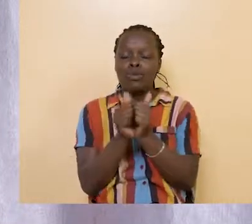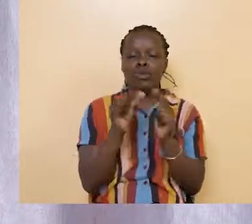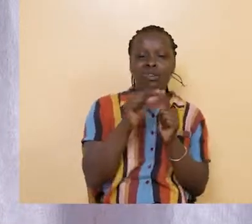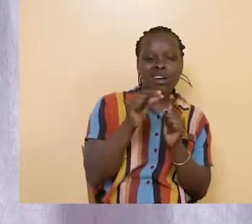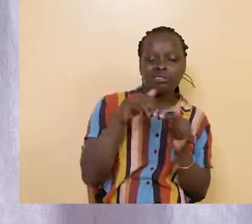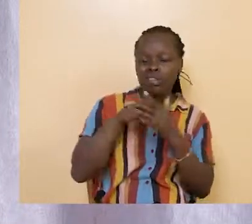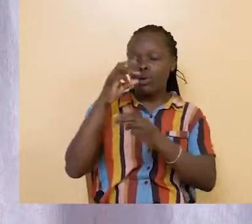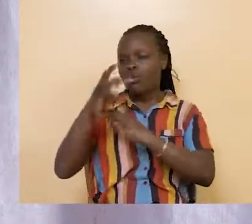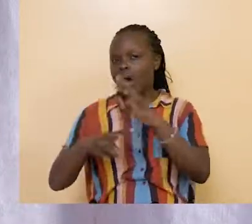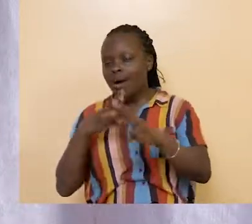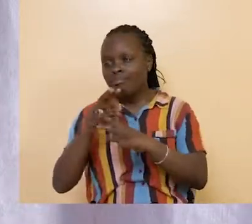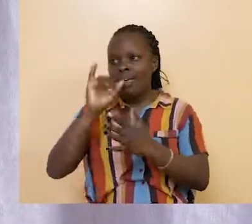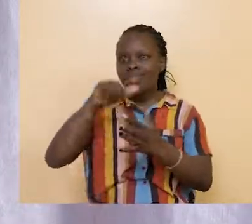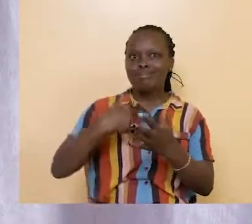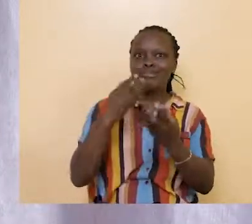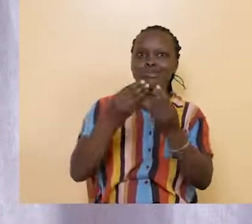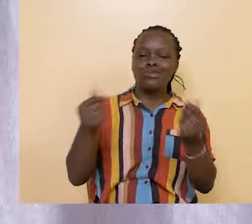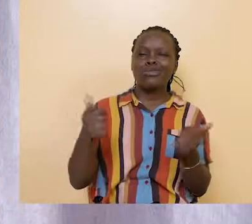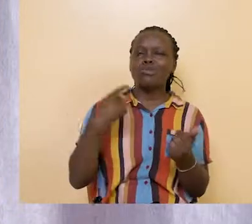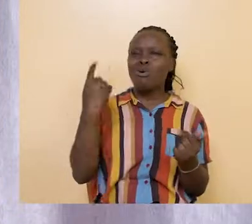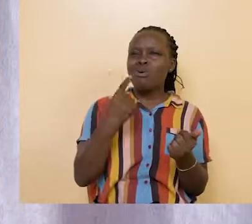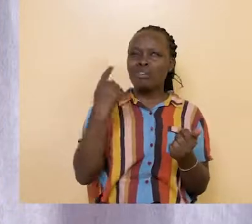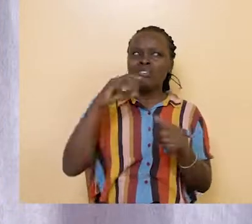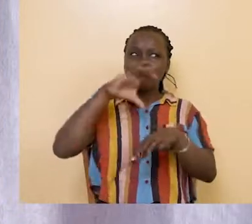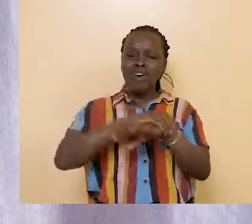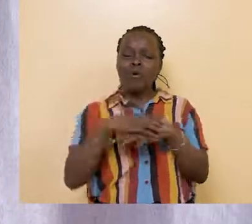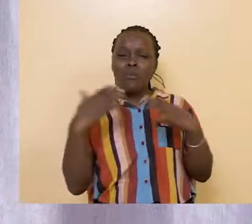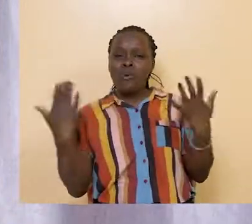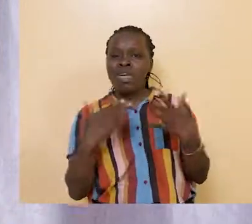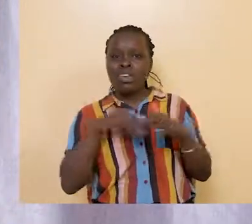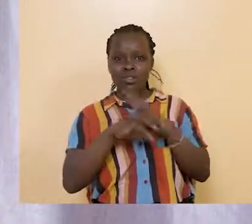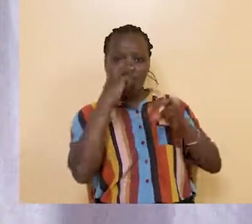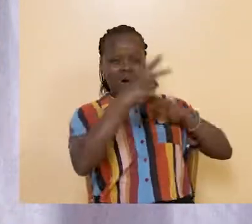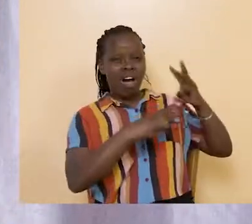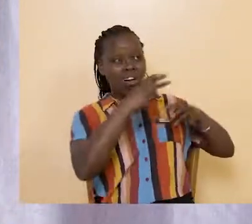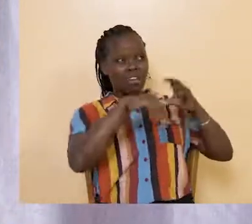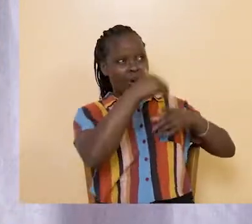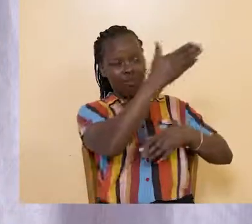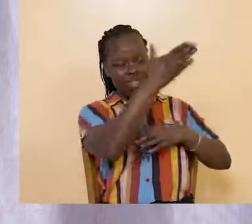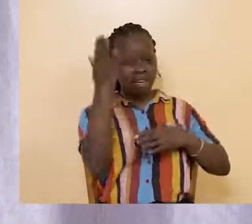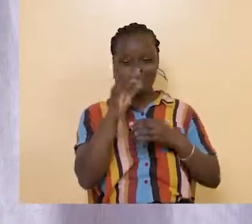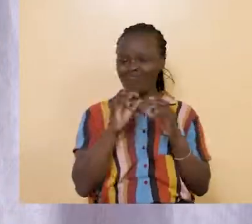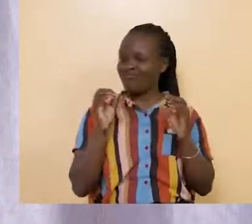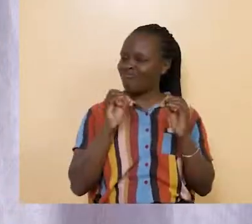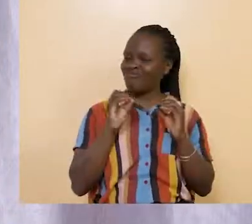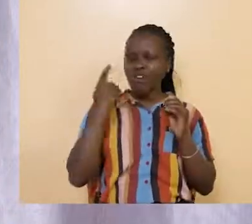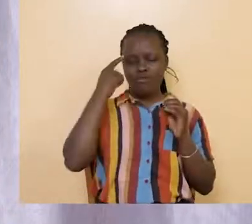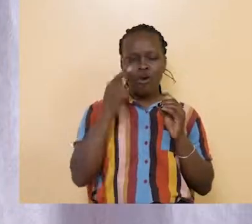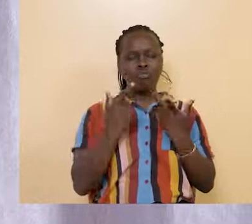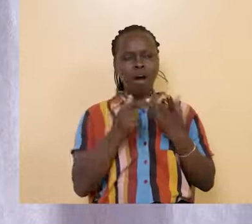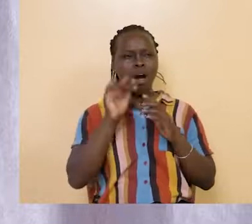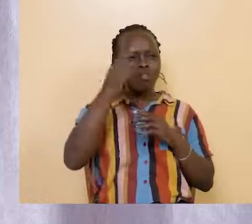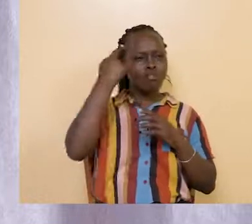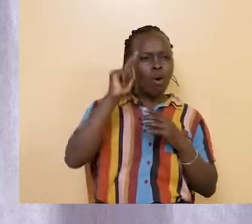world, that the solution will not be found in the world out there by pushing for all